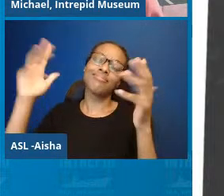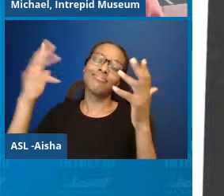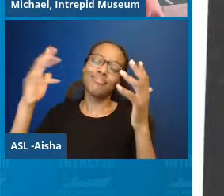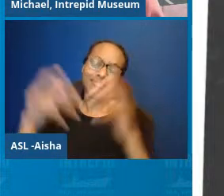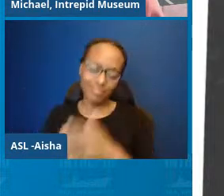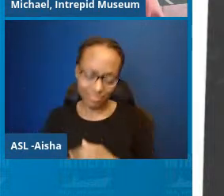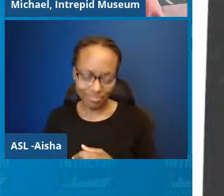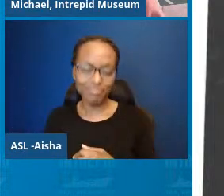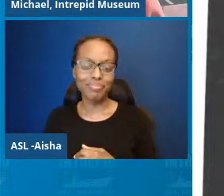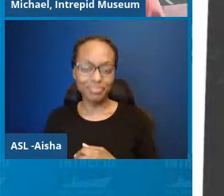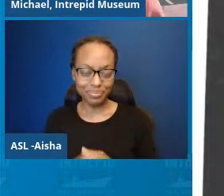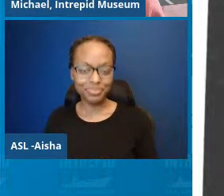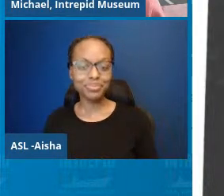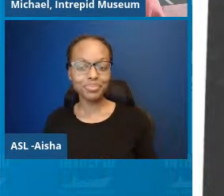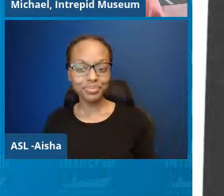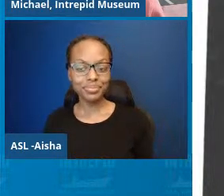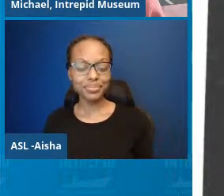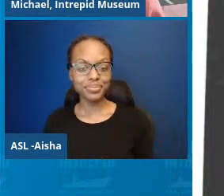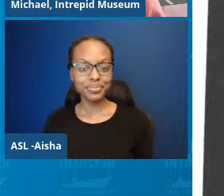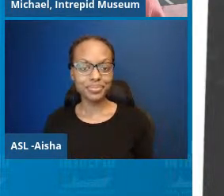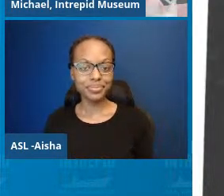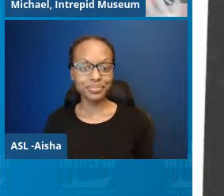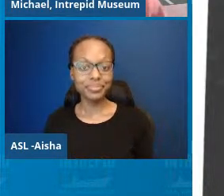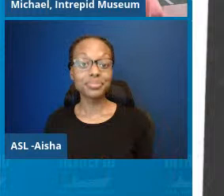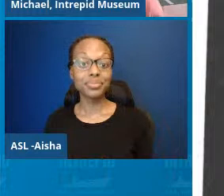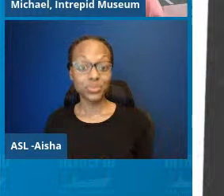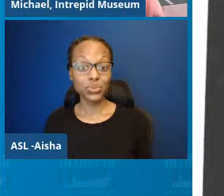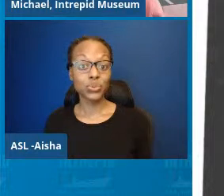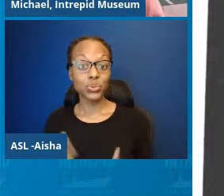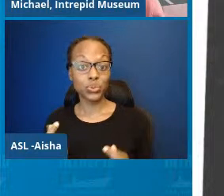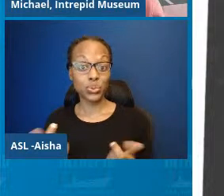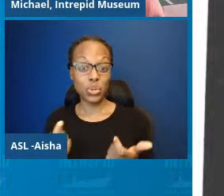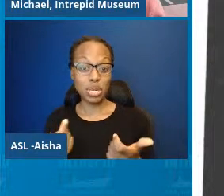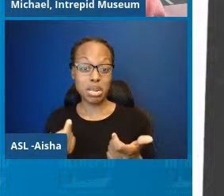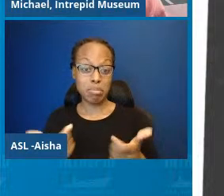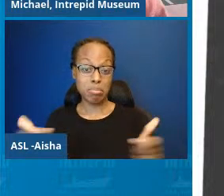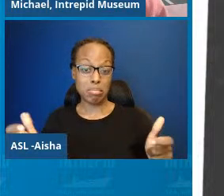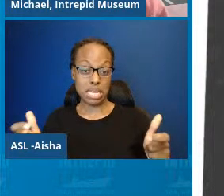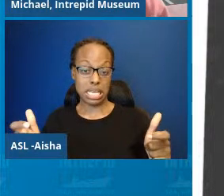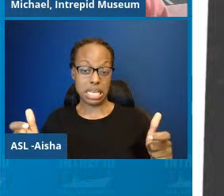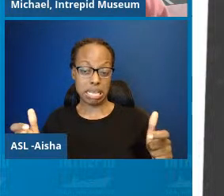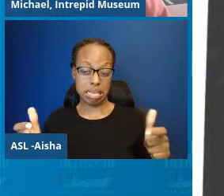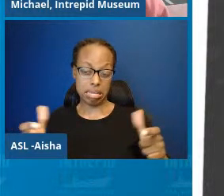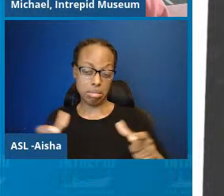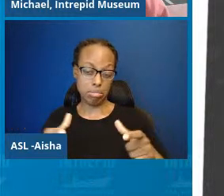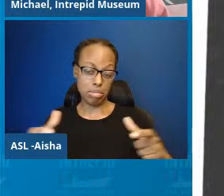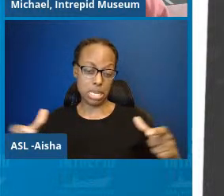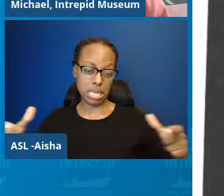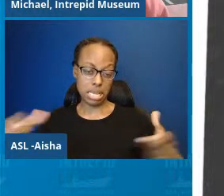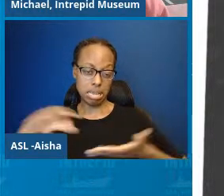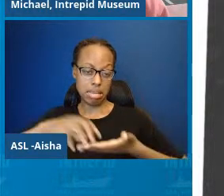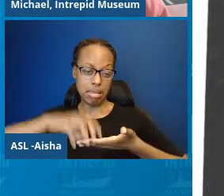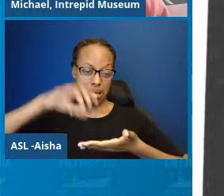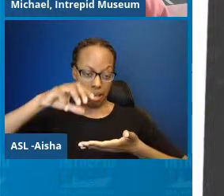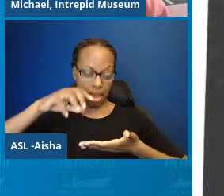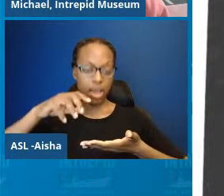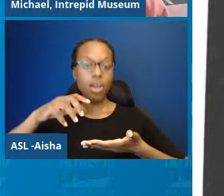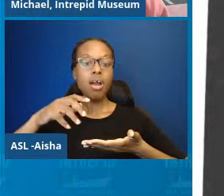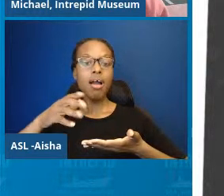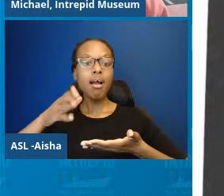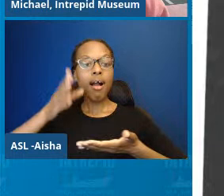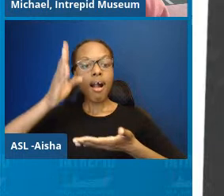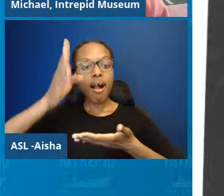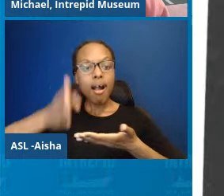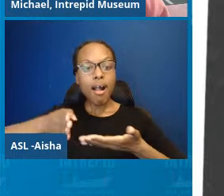astronauts that year. So they would cut this cake with a sword. Pretty magnificent.